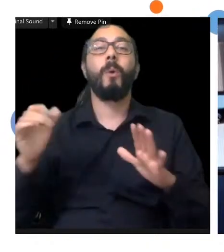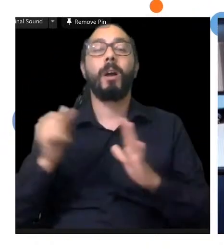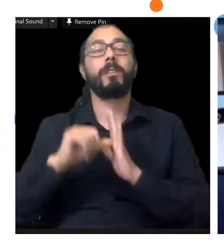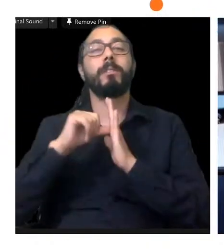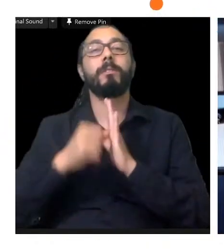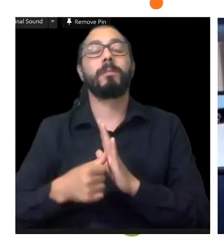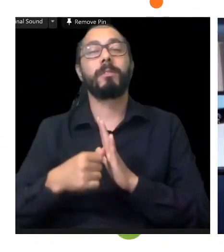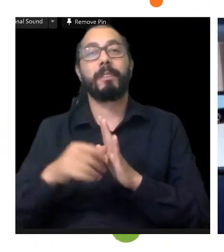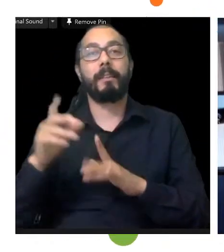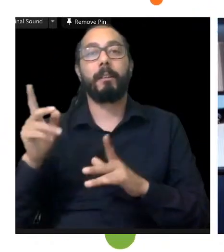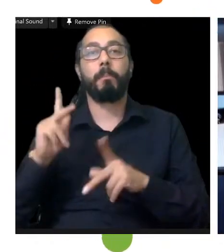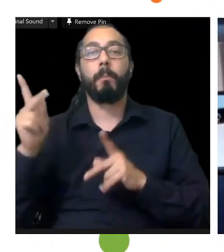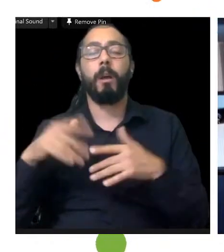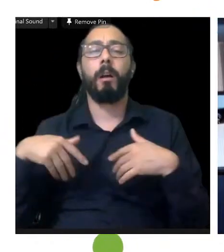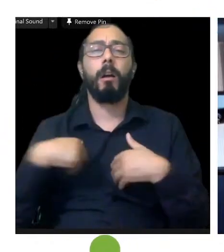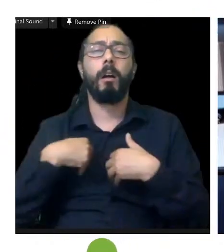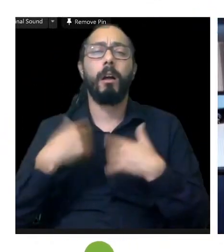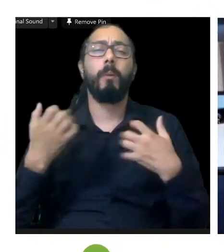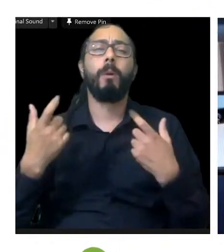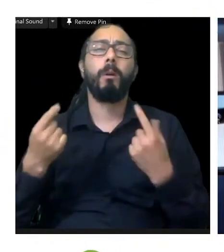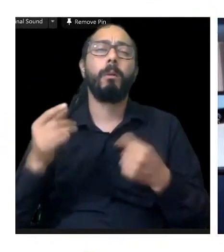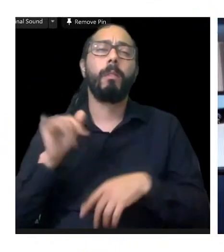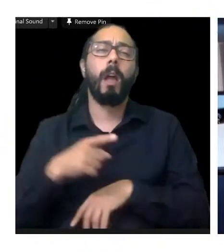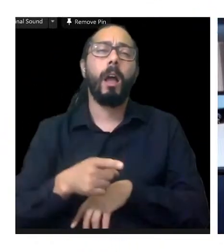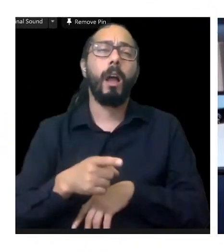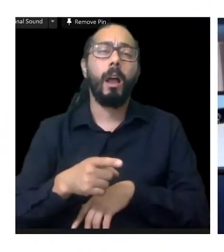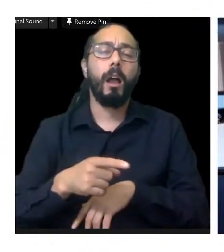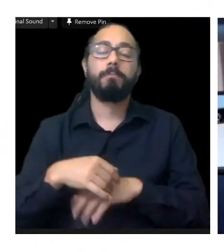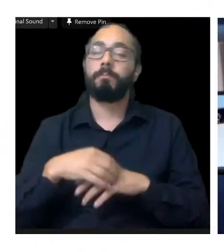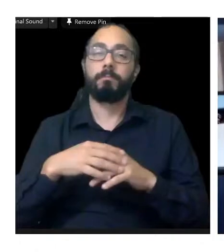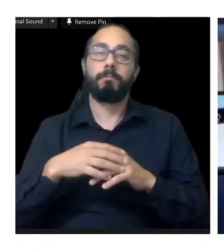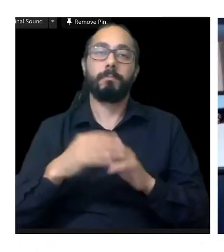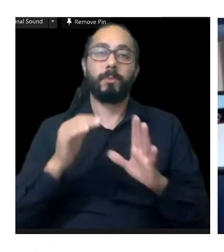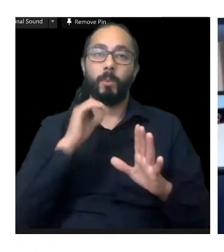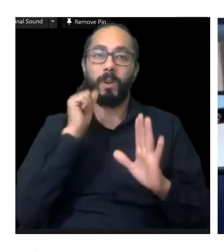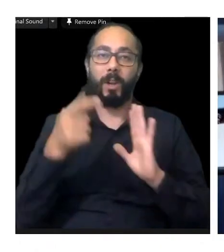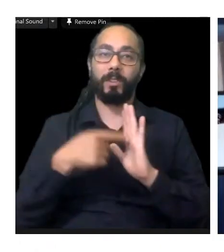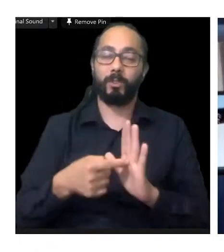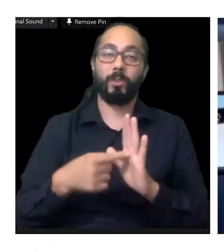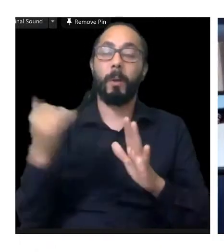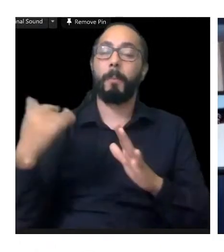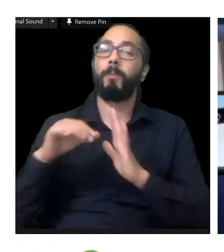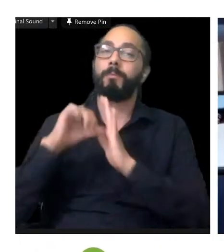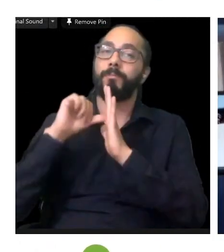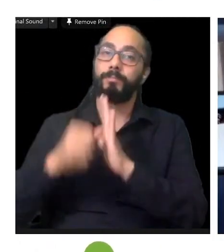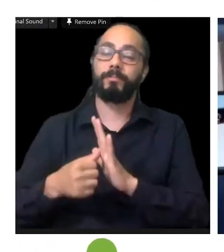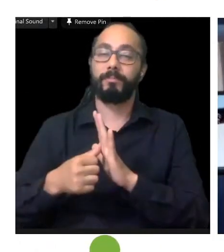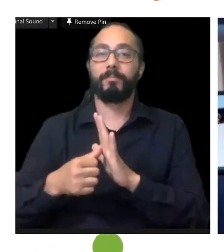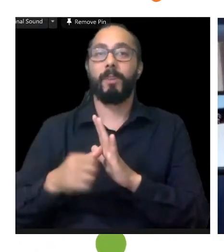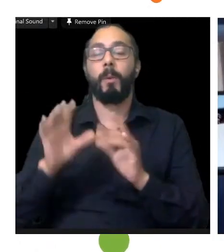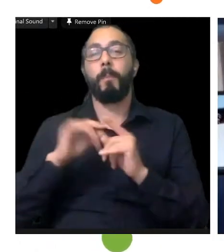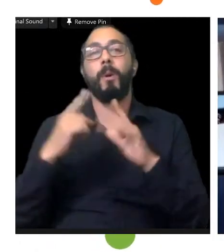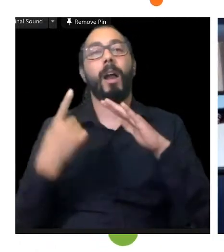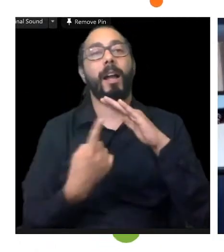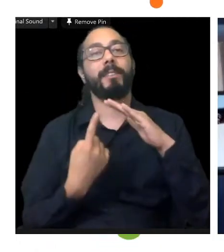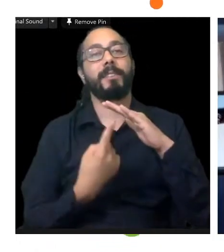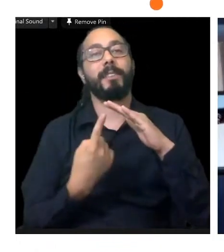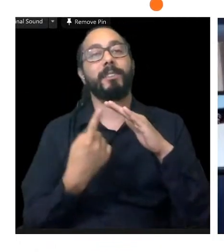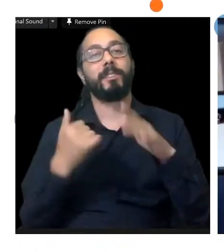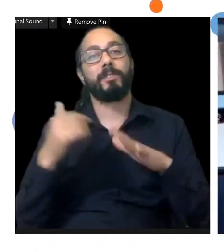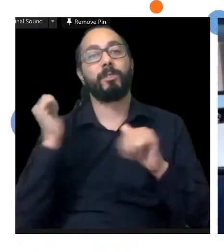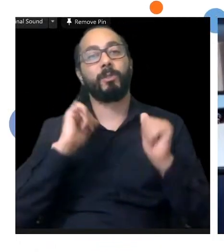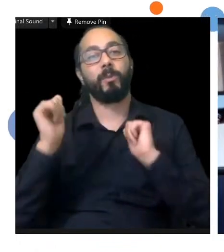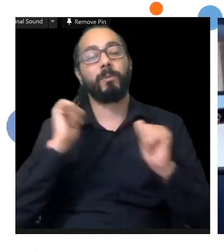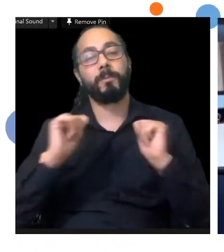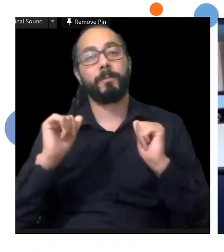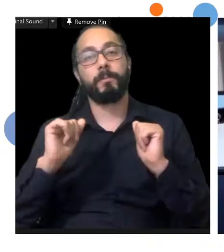that they would not have access to. And we really wanted to highlight what we were able to offer. And then finally, a small but meaningful activity is that